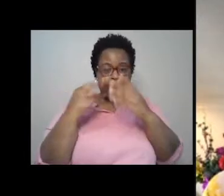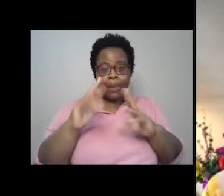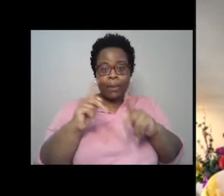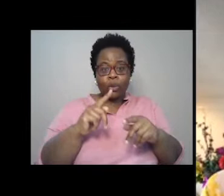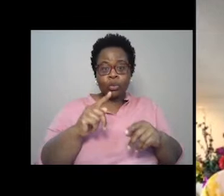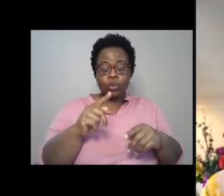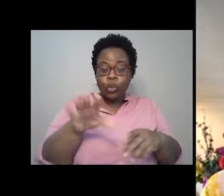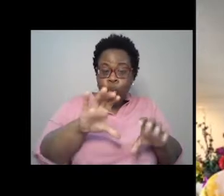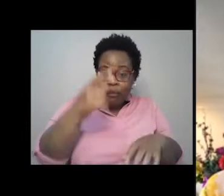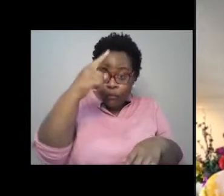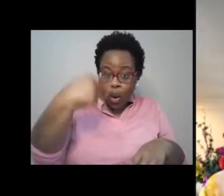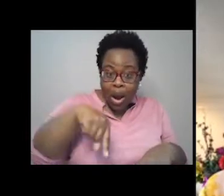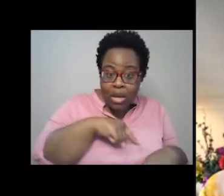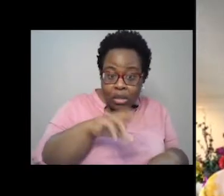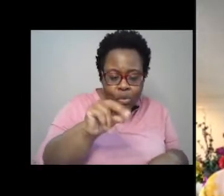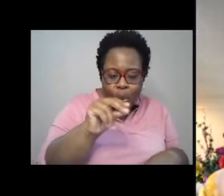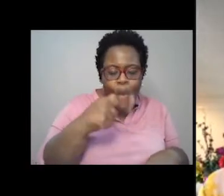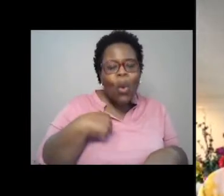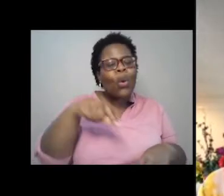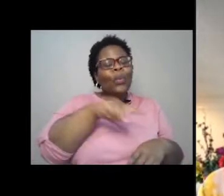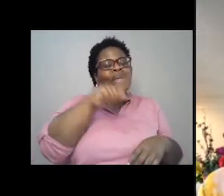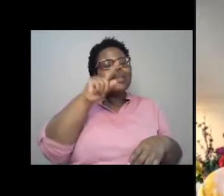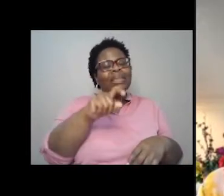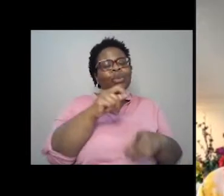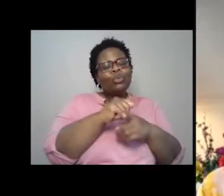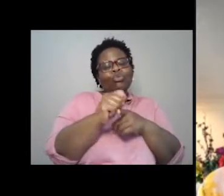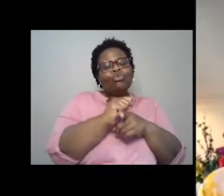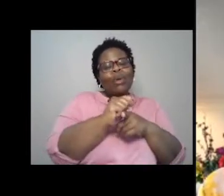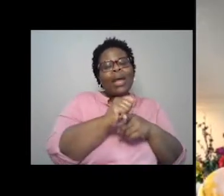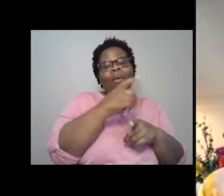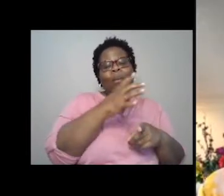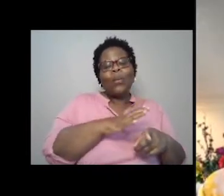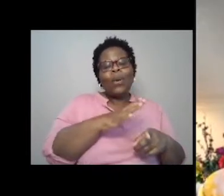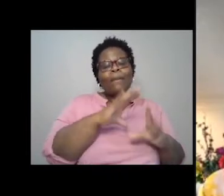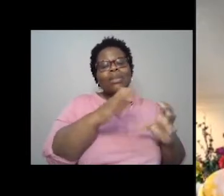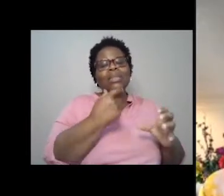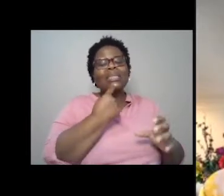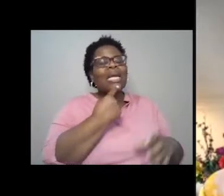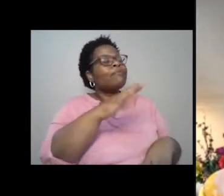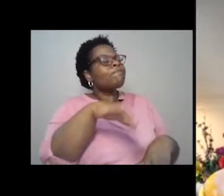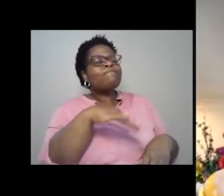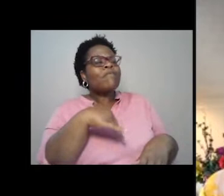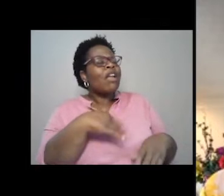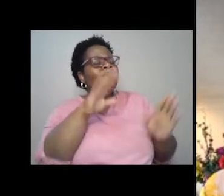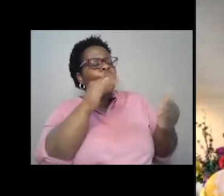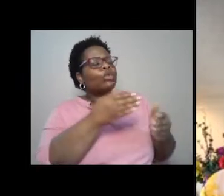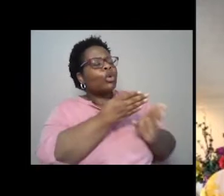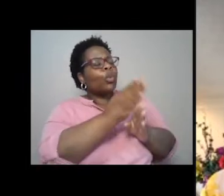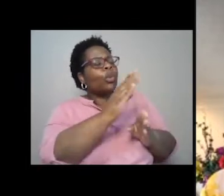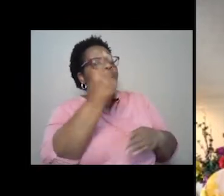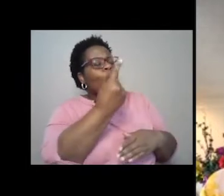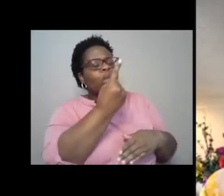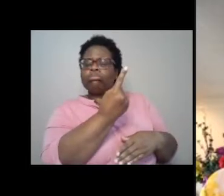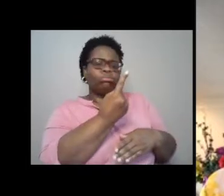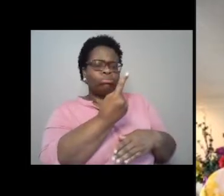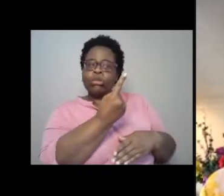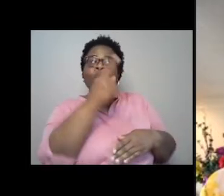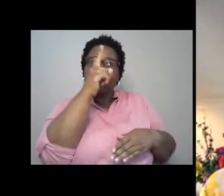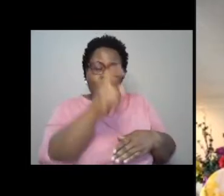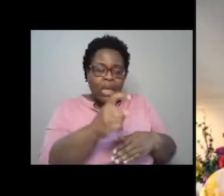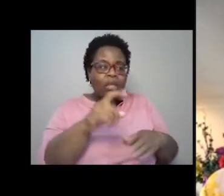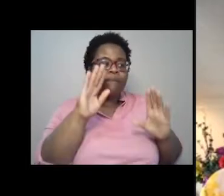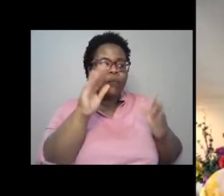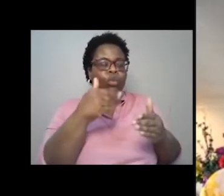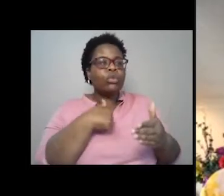us. And we have to start retraining women to say, not just your career, your environment is equally important because if you don't pay attention to that, it's going